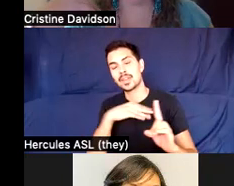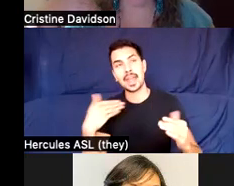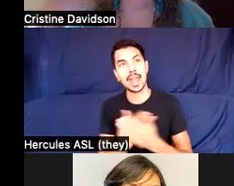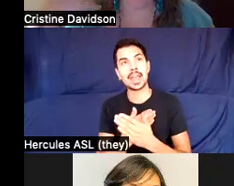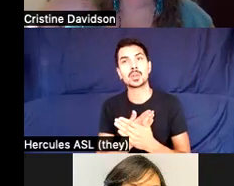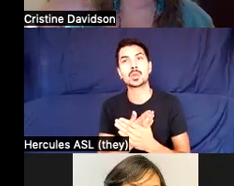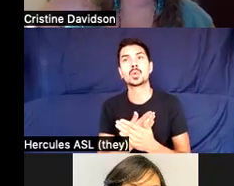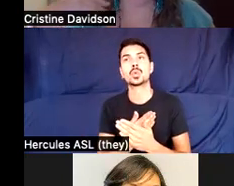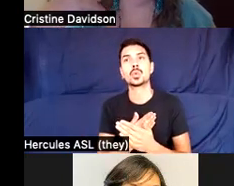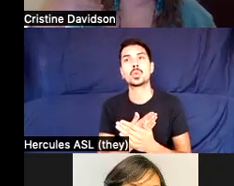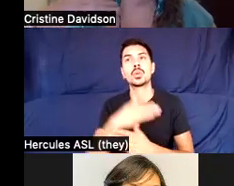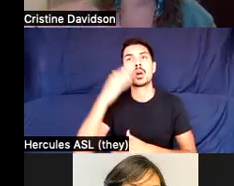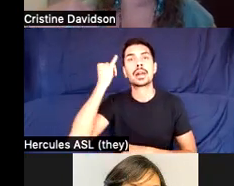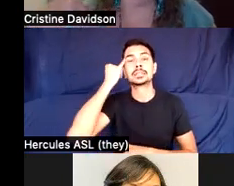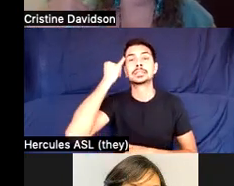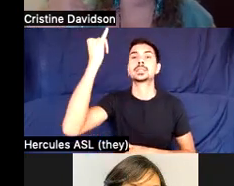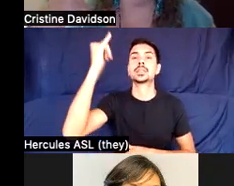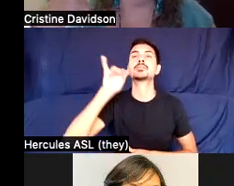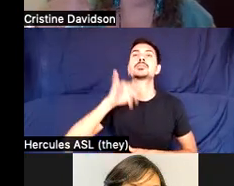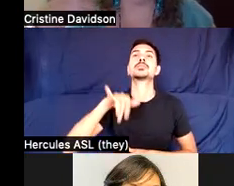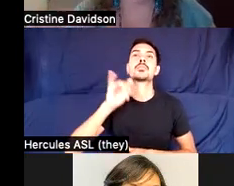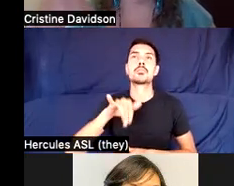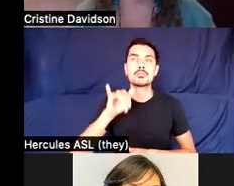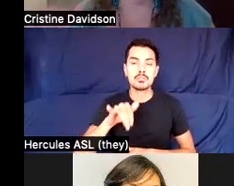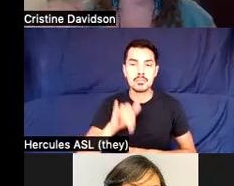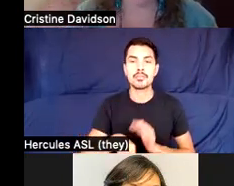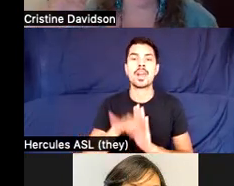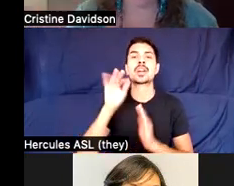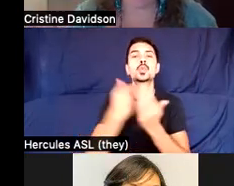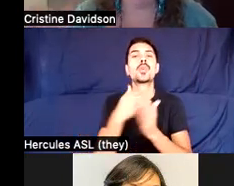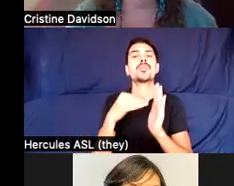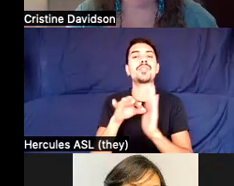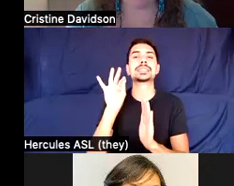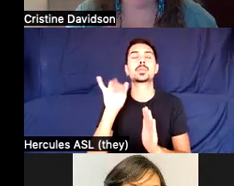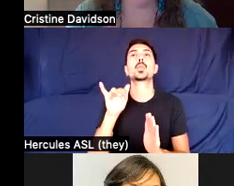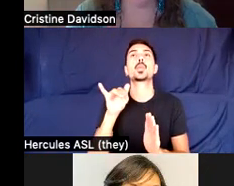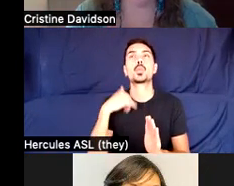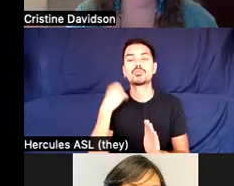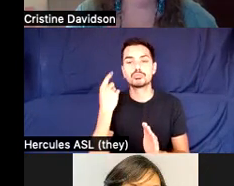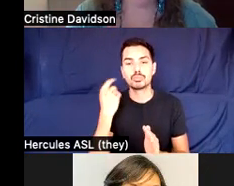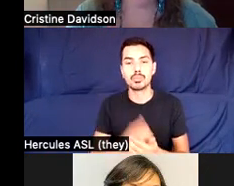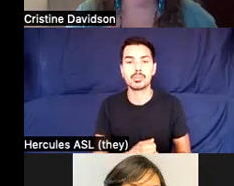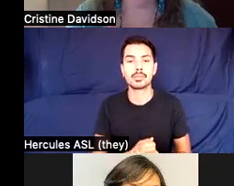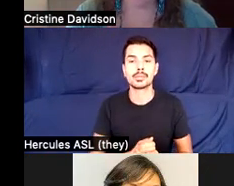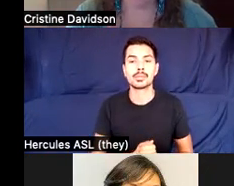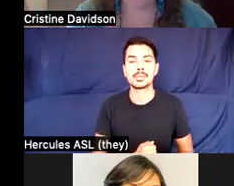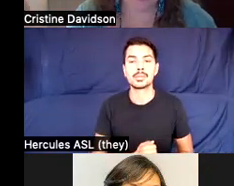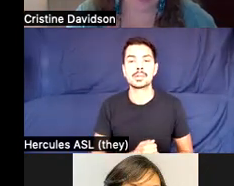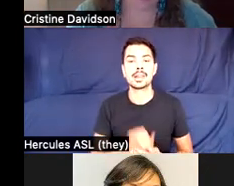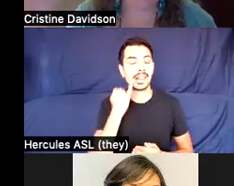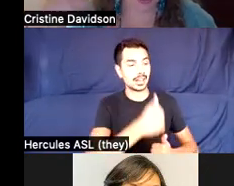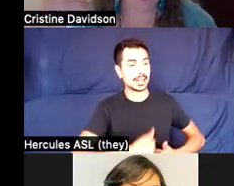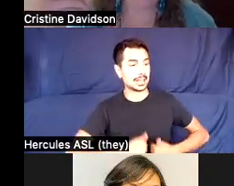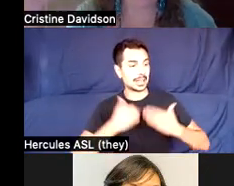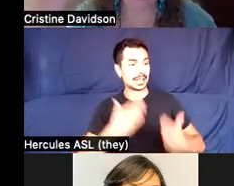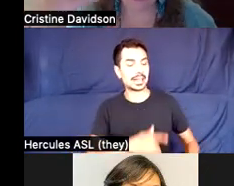go to that party anyway. So if that's the message that they're getting from the people in their lives, it can be a tremendous